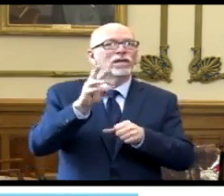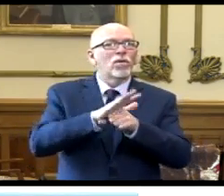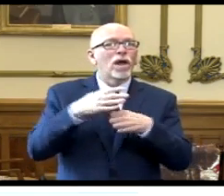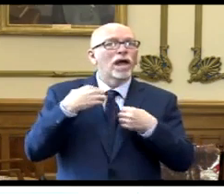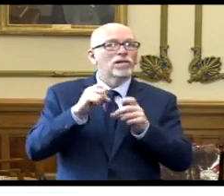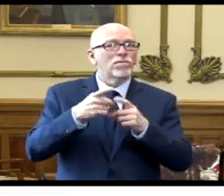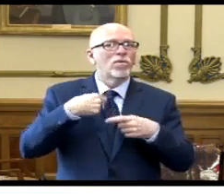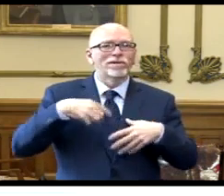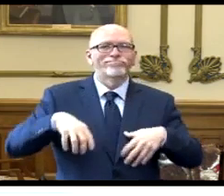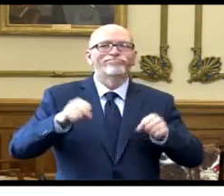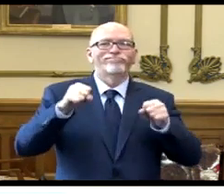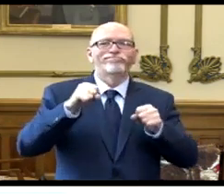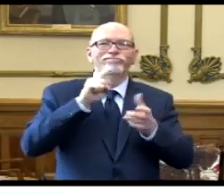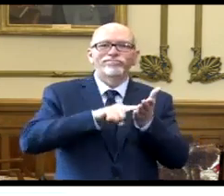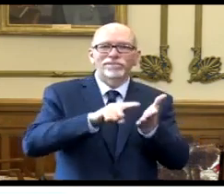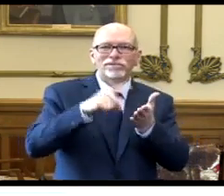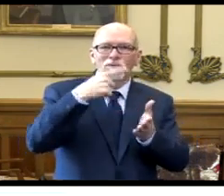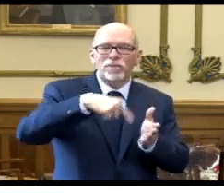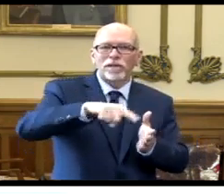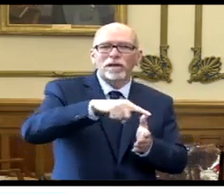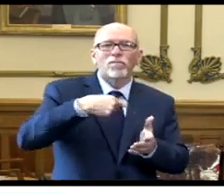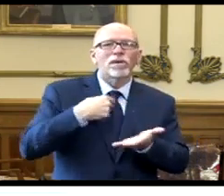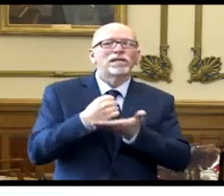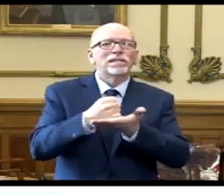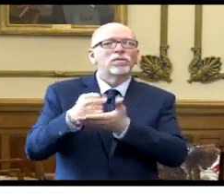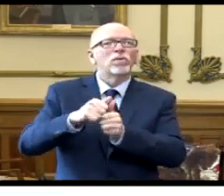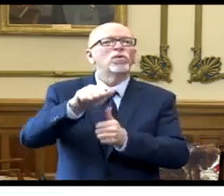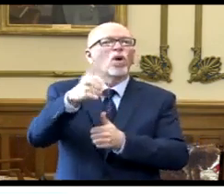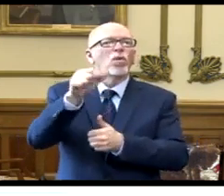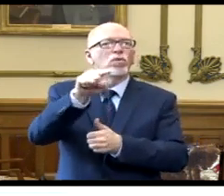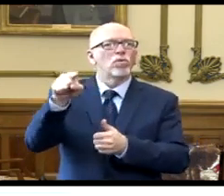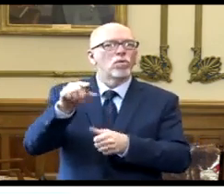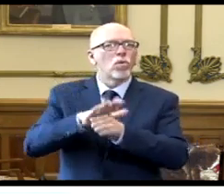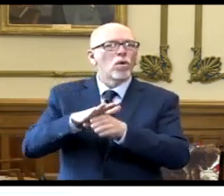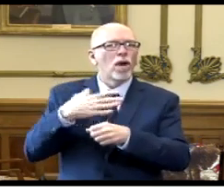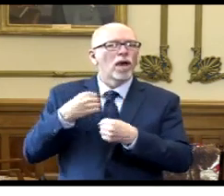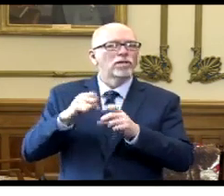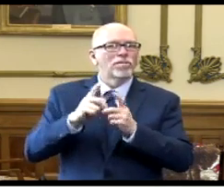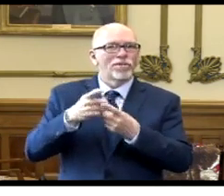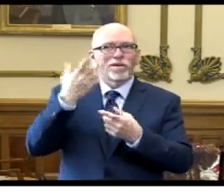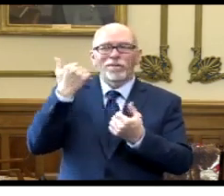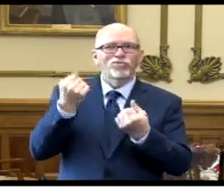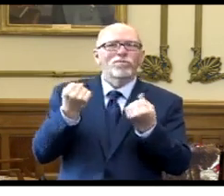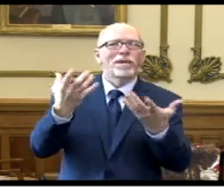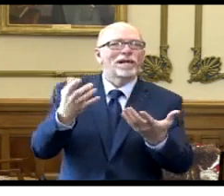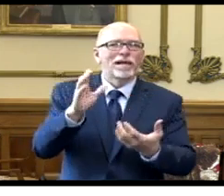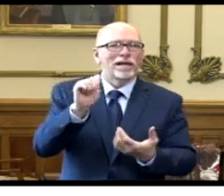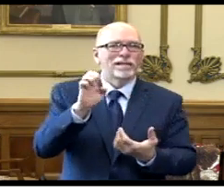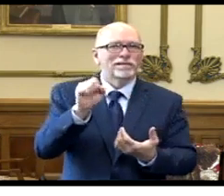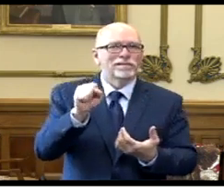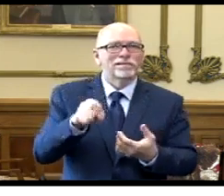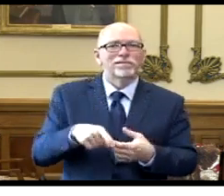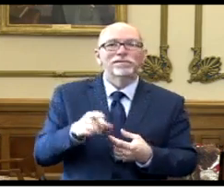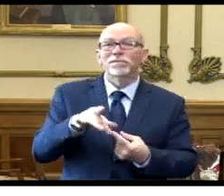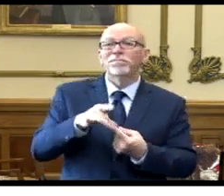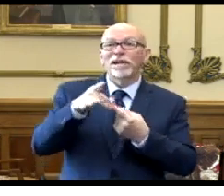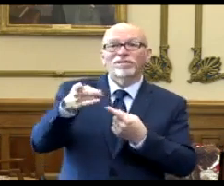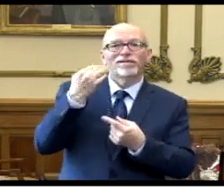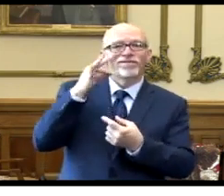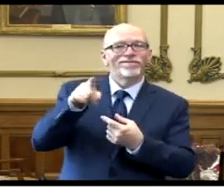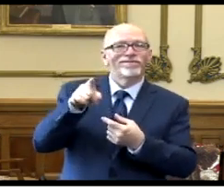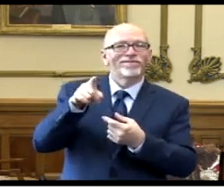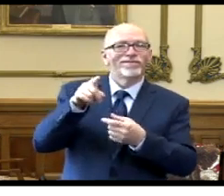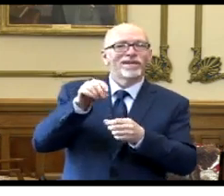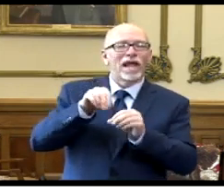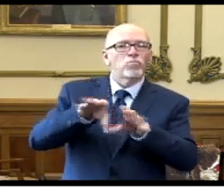departments across the state and has assisted with many other local health departments because of the sheer number of cases, especially related to